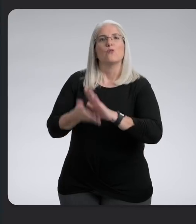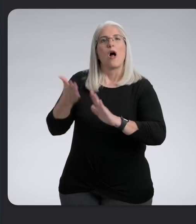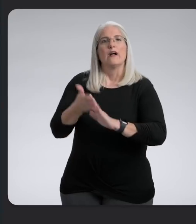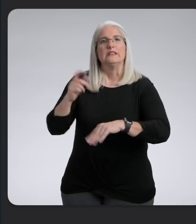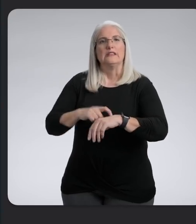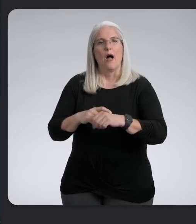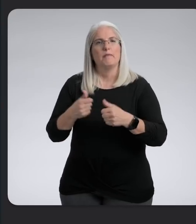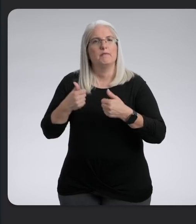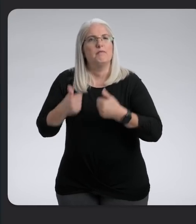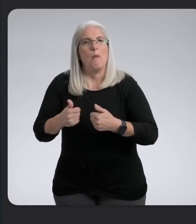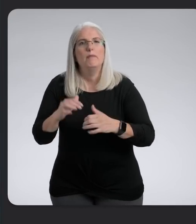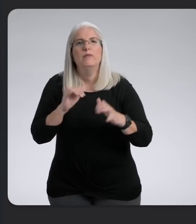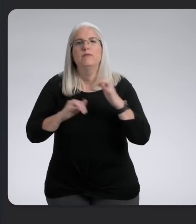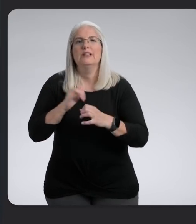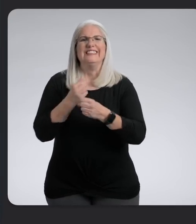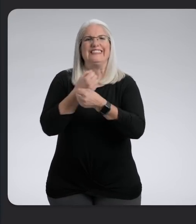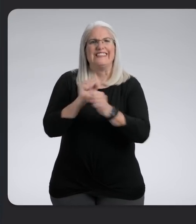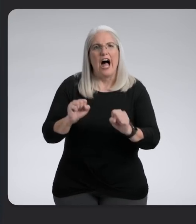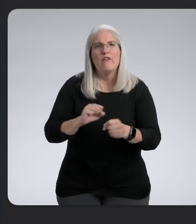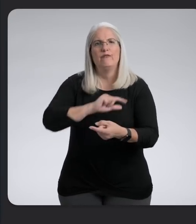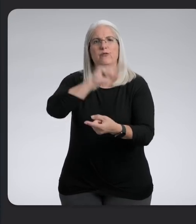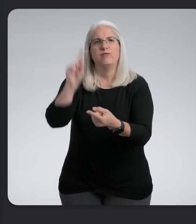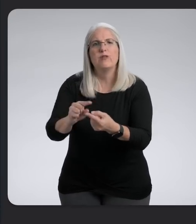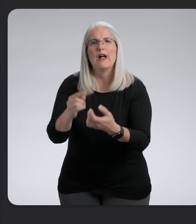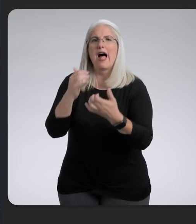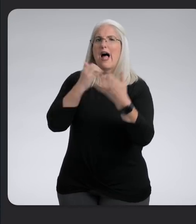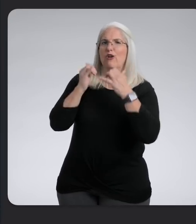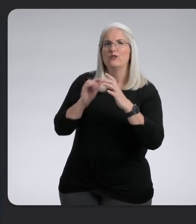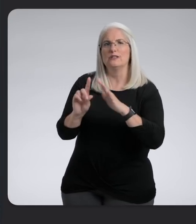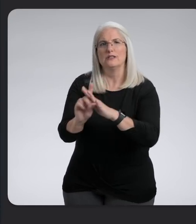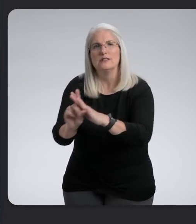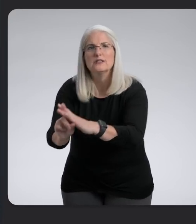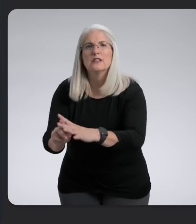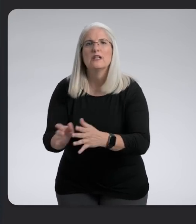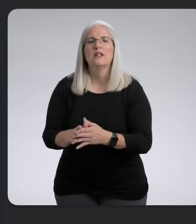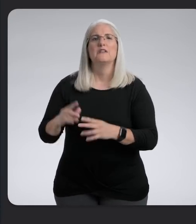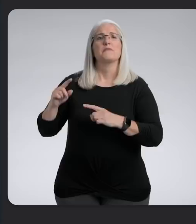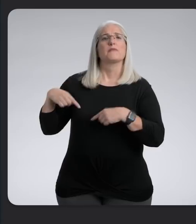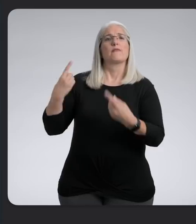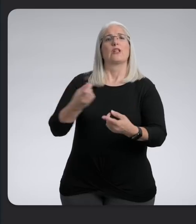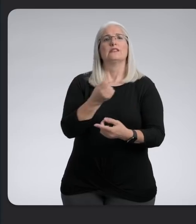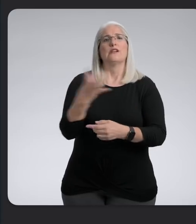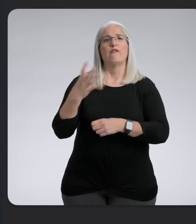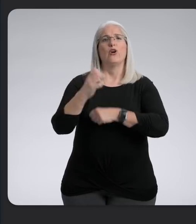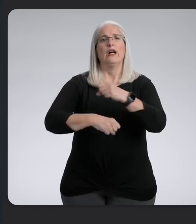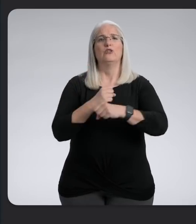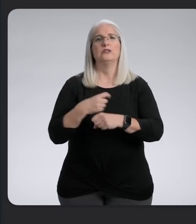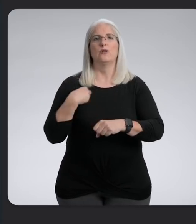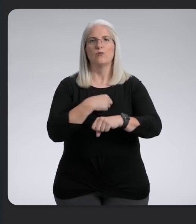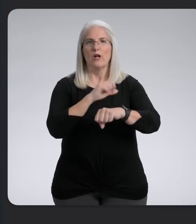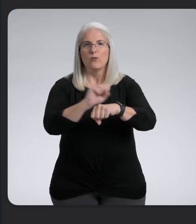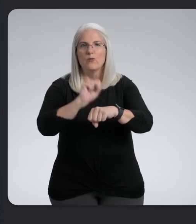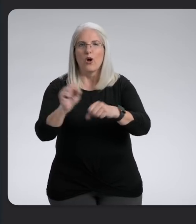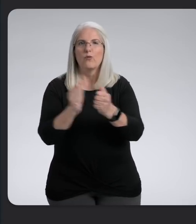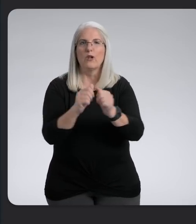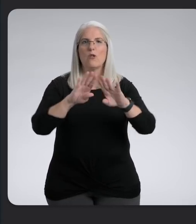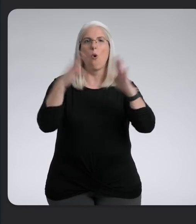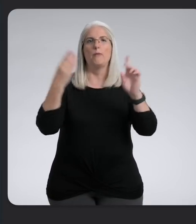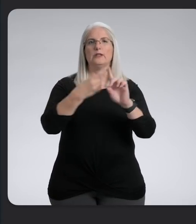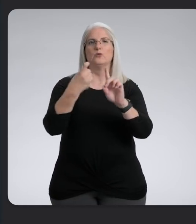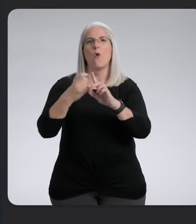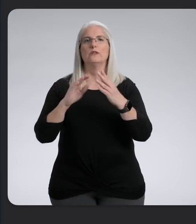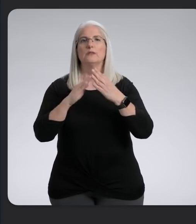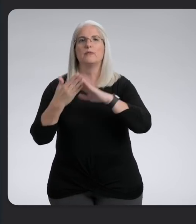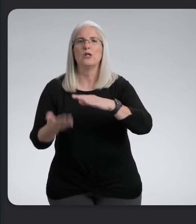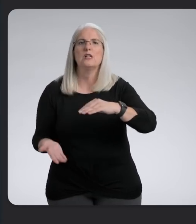whole categories of programming errors. In recent years, we've worked with the Swift open source community to build tons of new features that